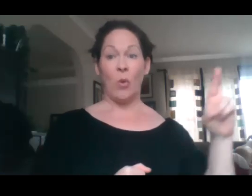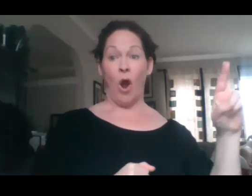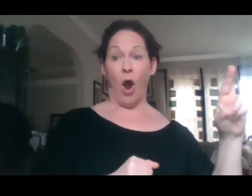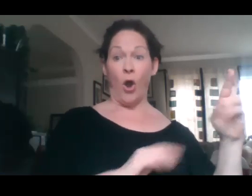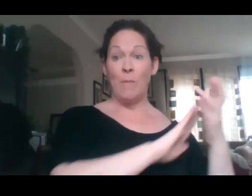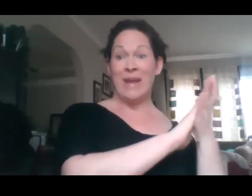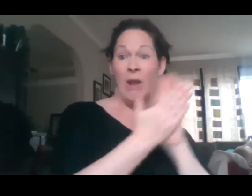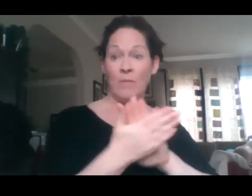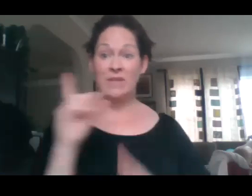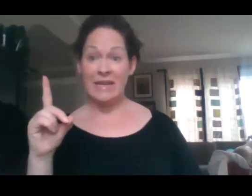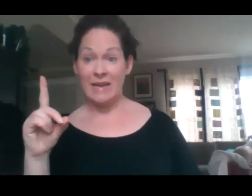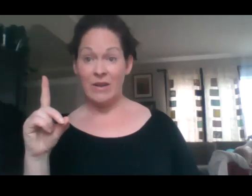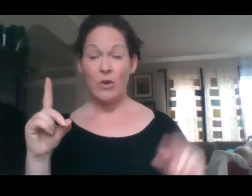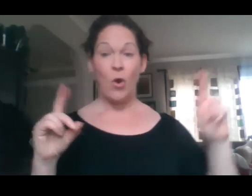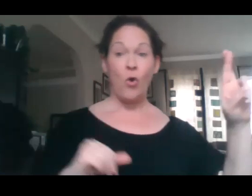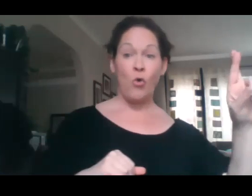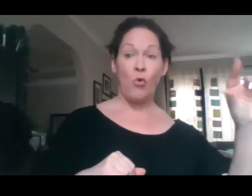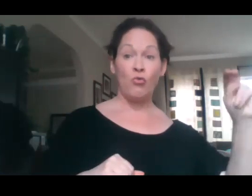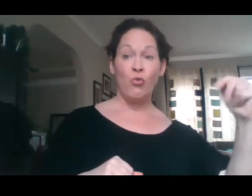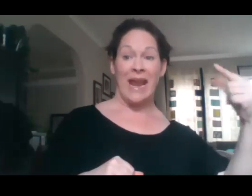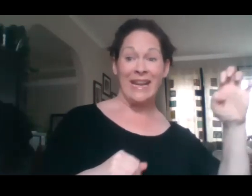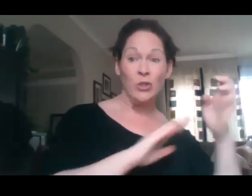grab this restriction. They're going to be greater than or equal to 0.